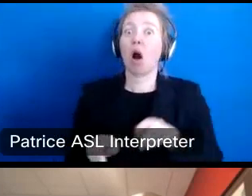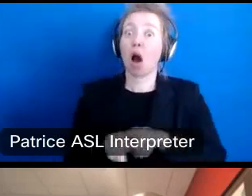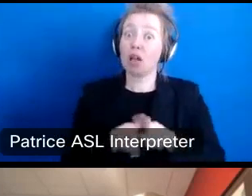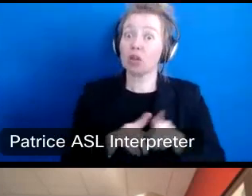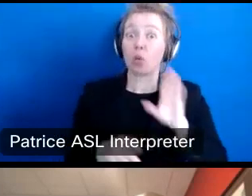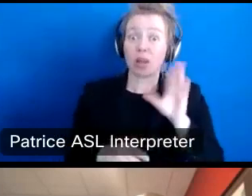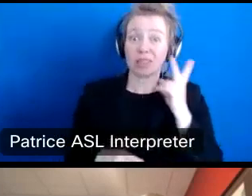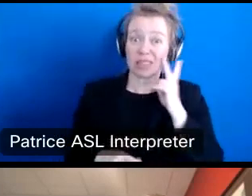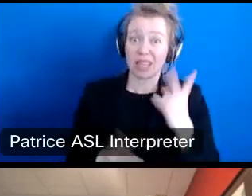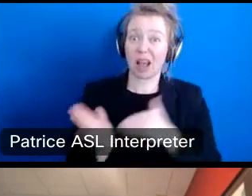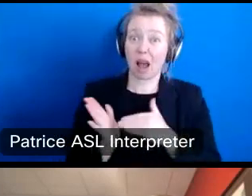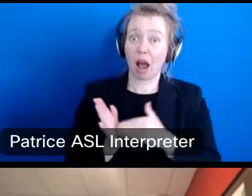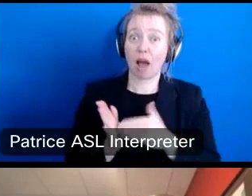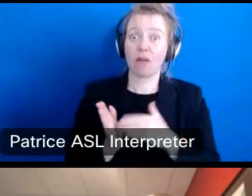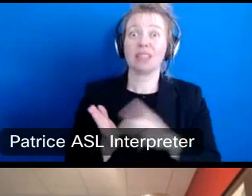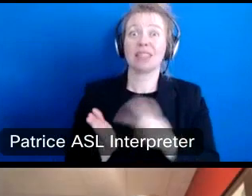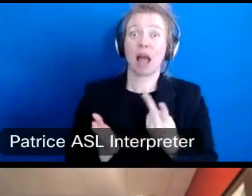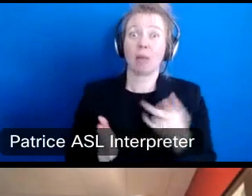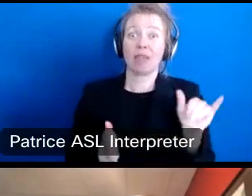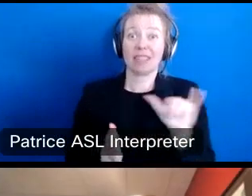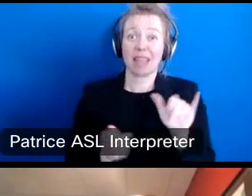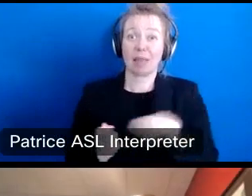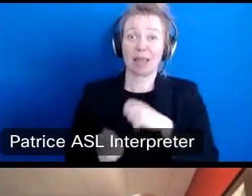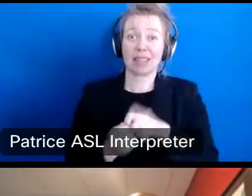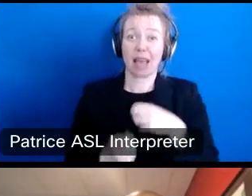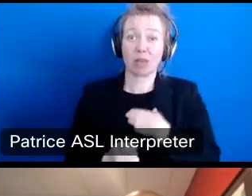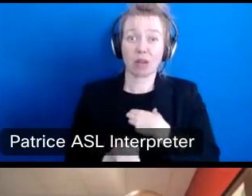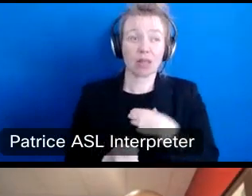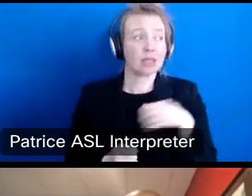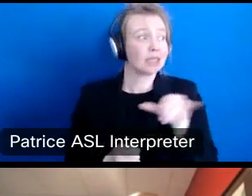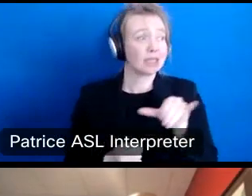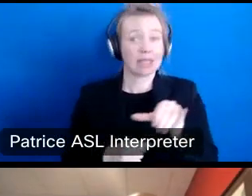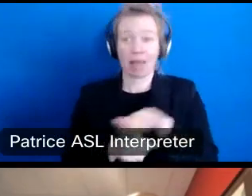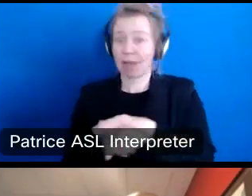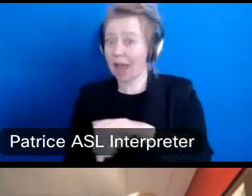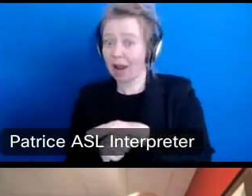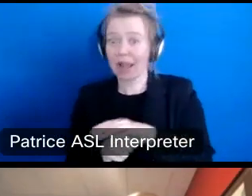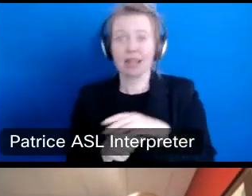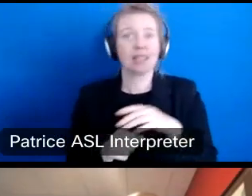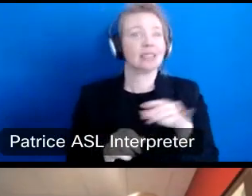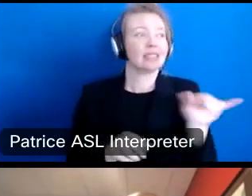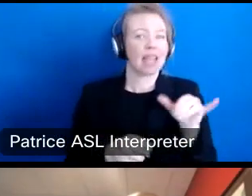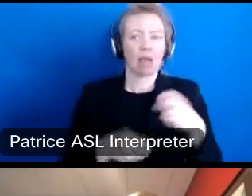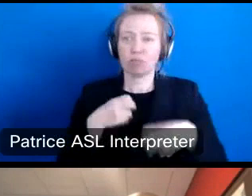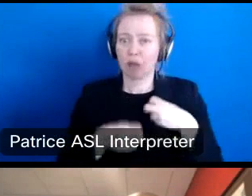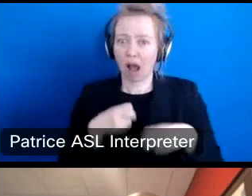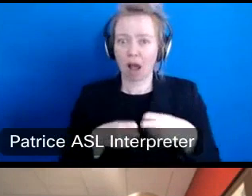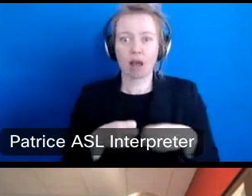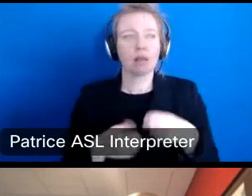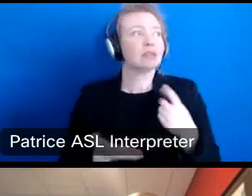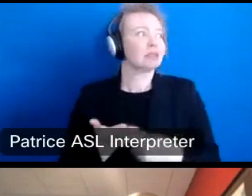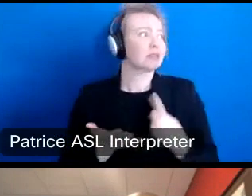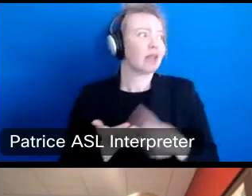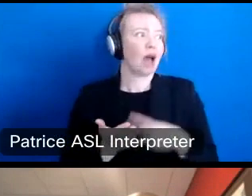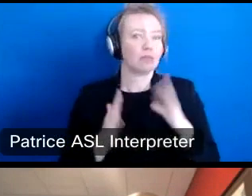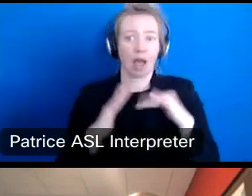requests for either the same issue, sometimes for the same location with multiple concerns. Sometimes residents have different